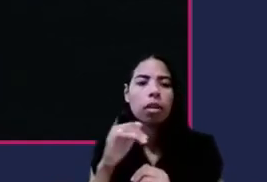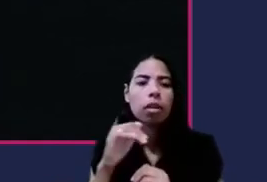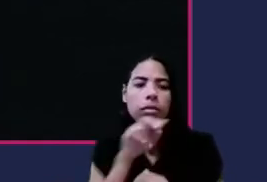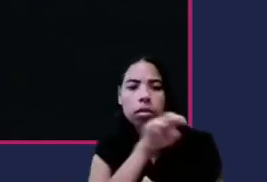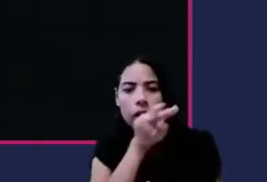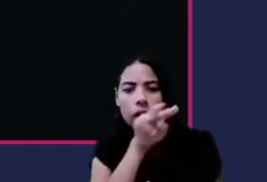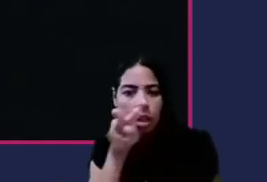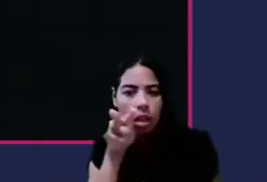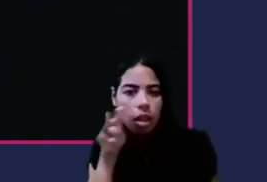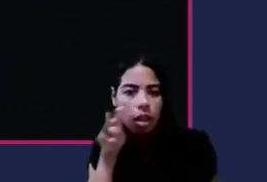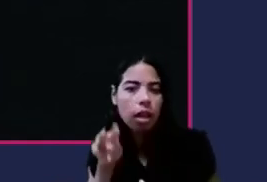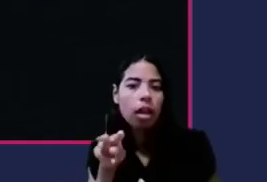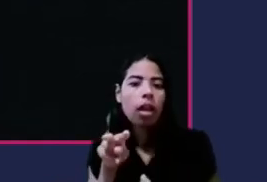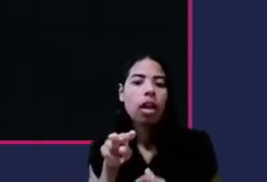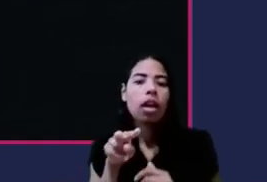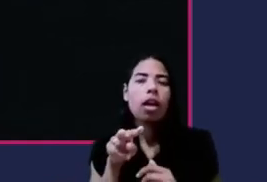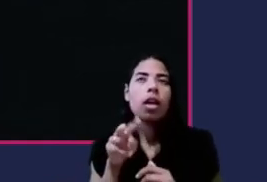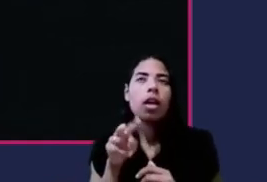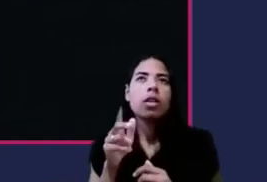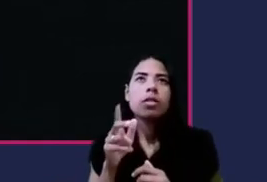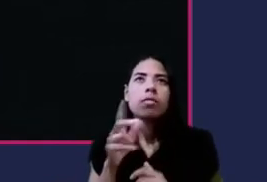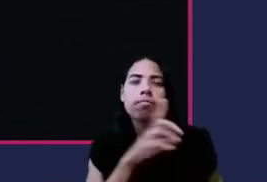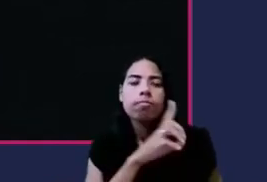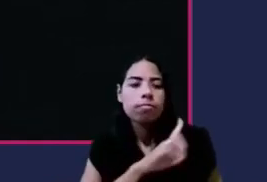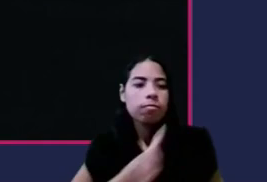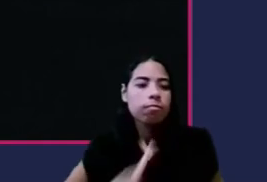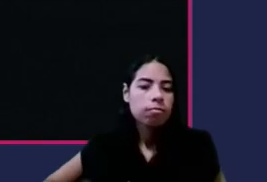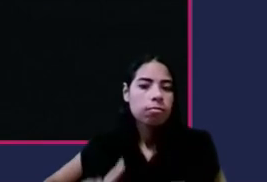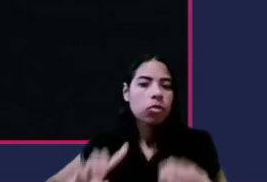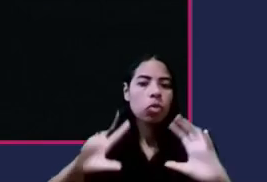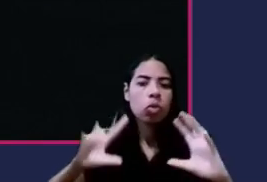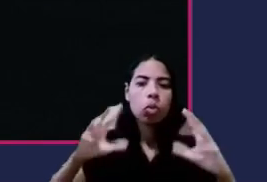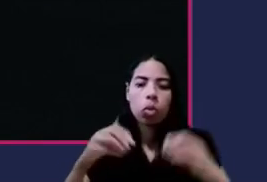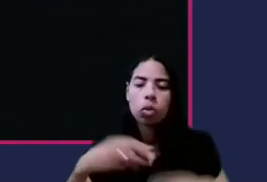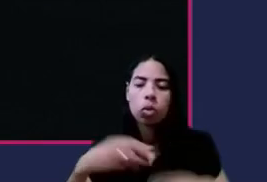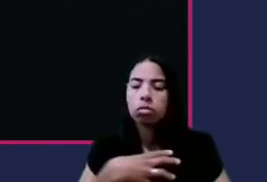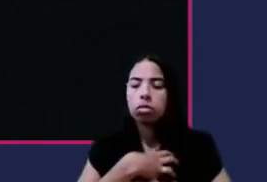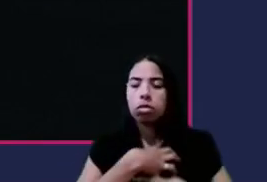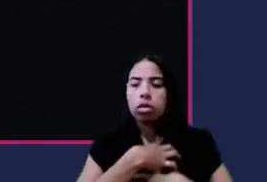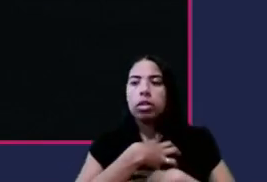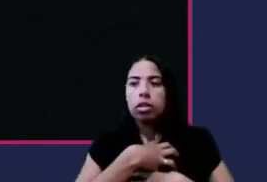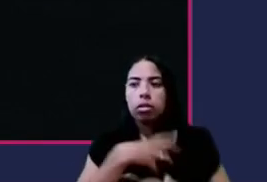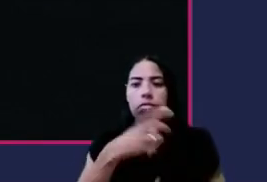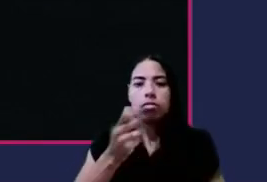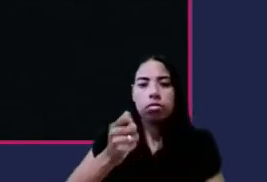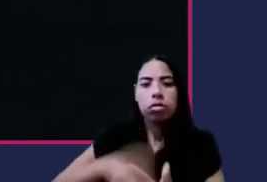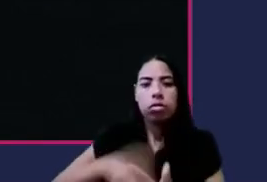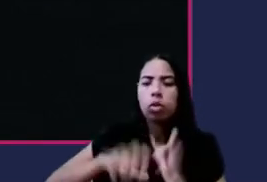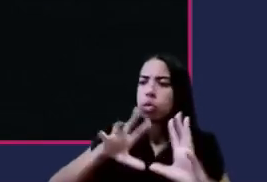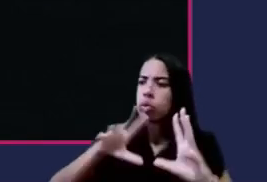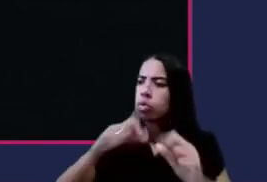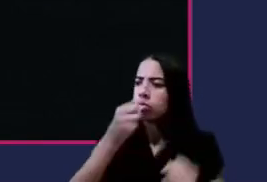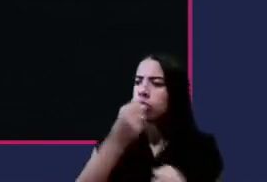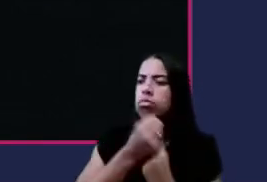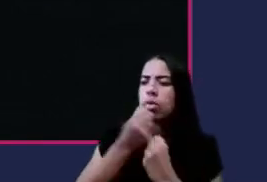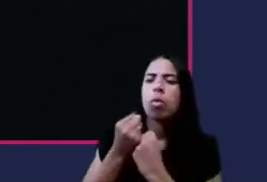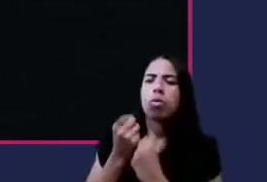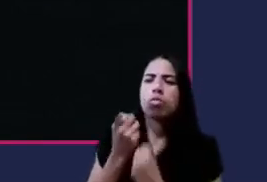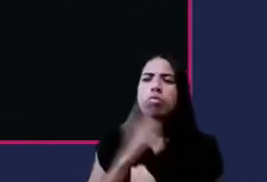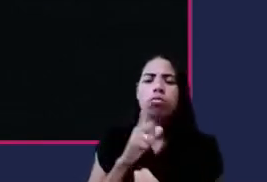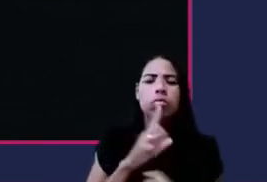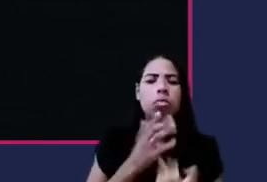is a set of factors that leads us to need to sensibilize the